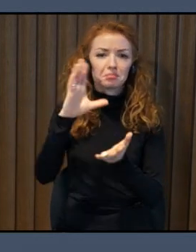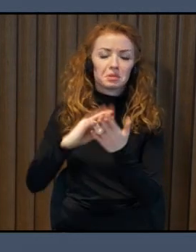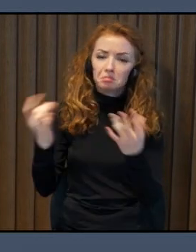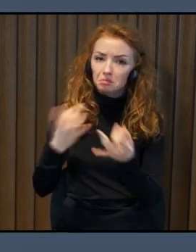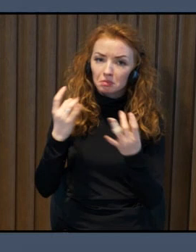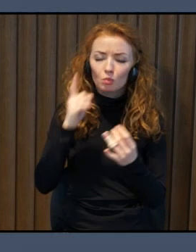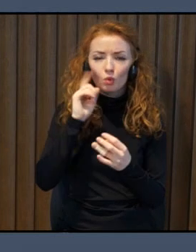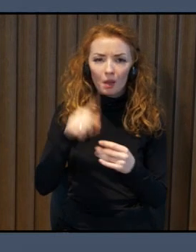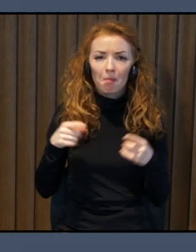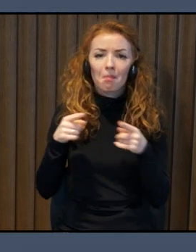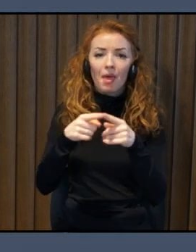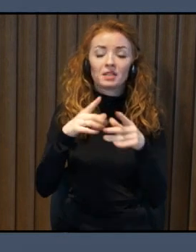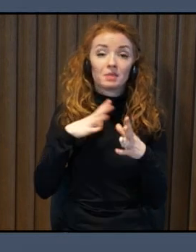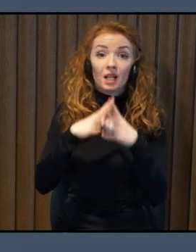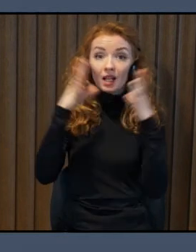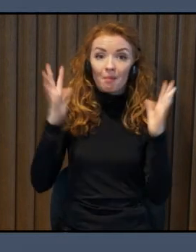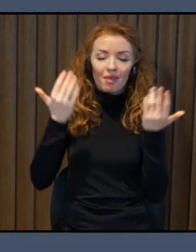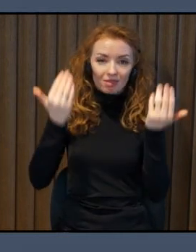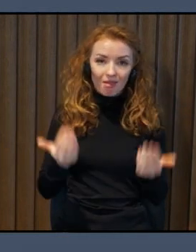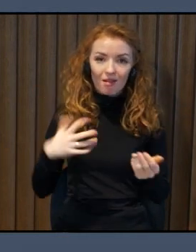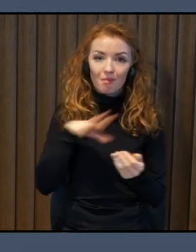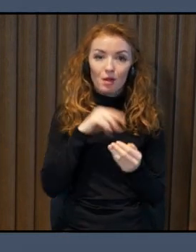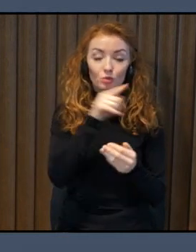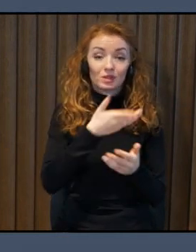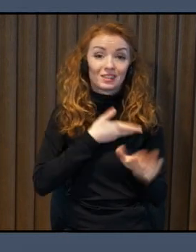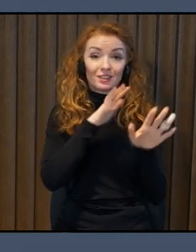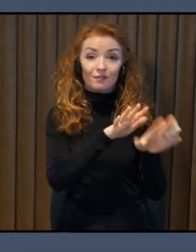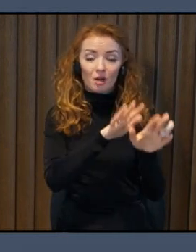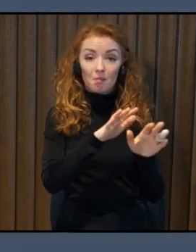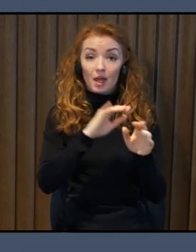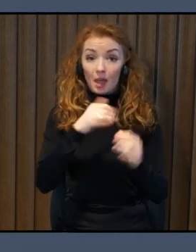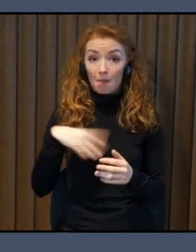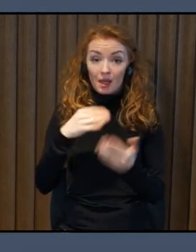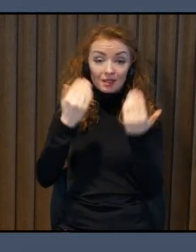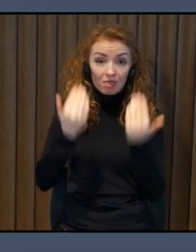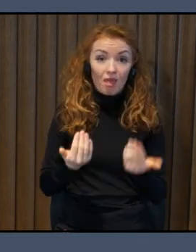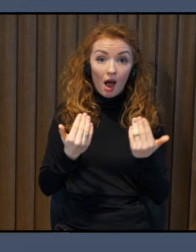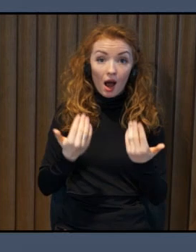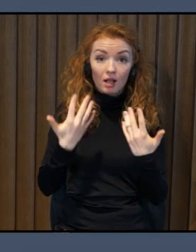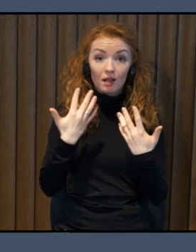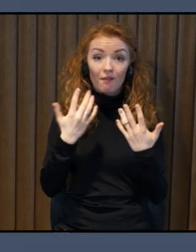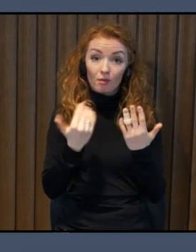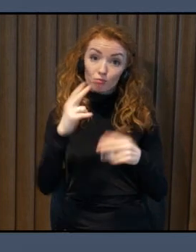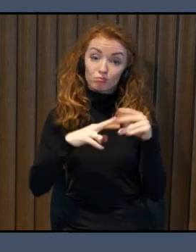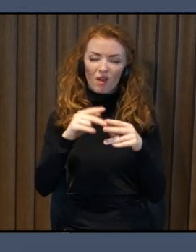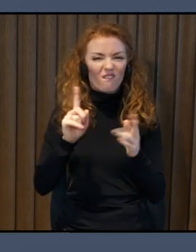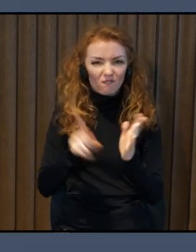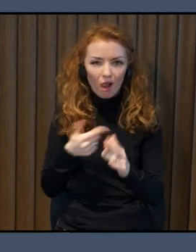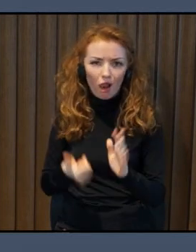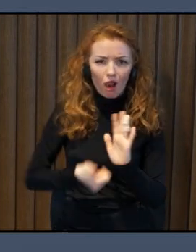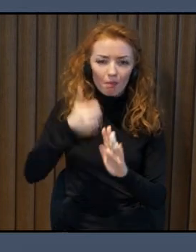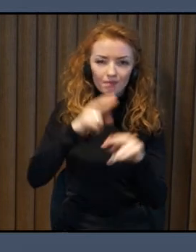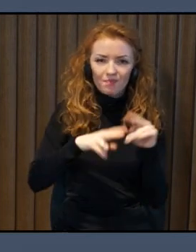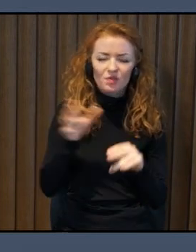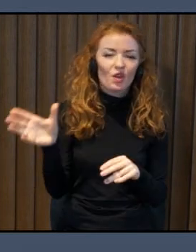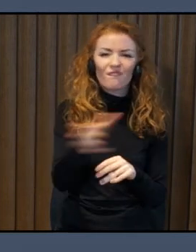was able to listen to people, and they said ambitions were high. We've been living here for some time, but if